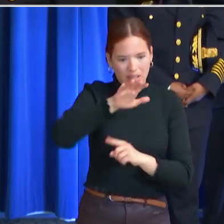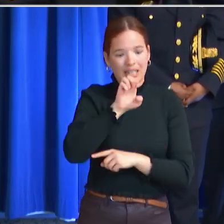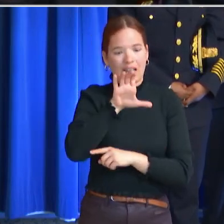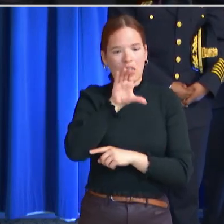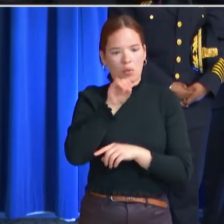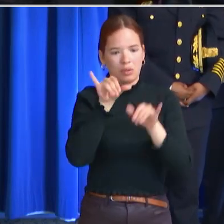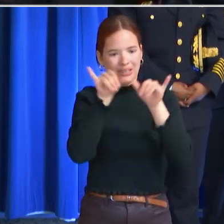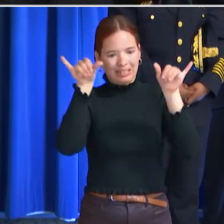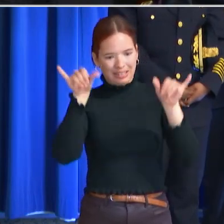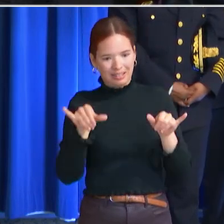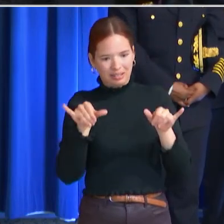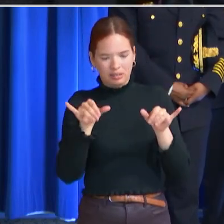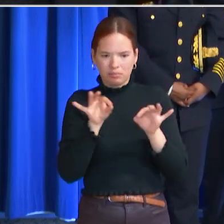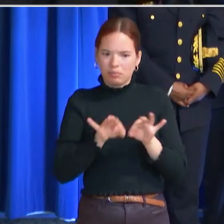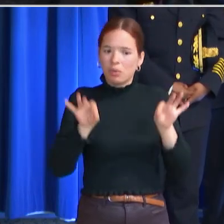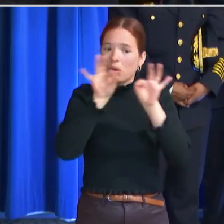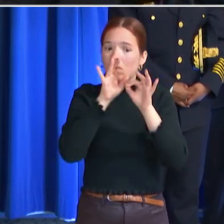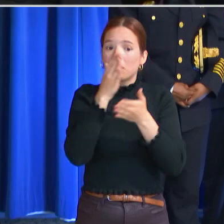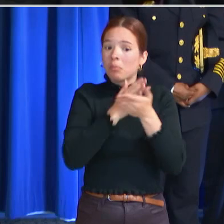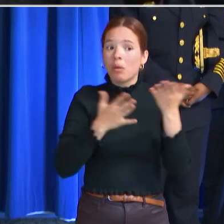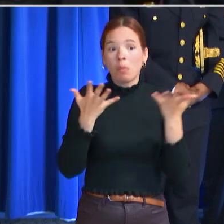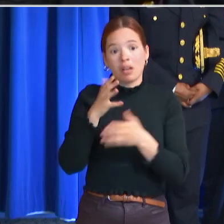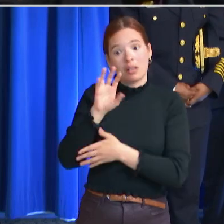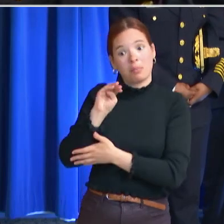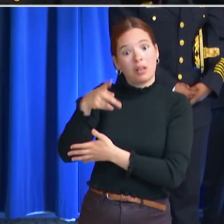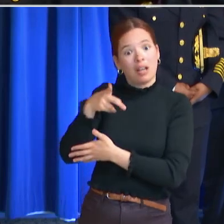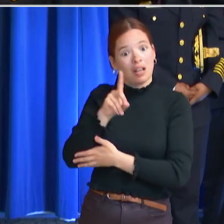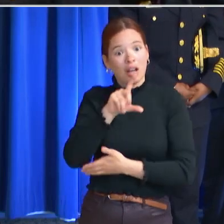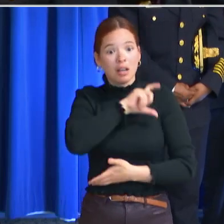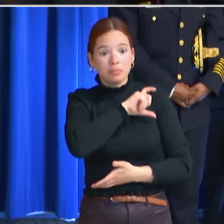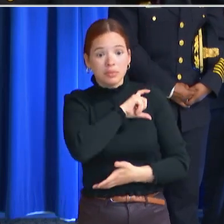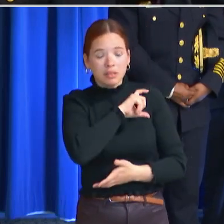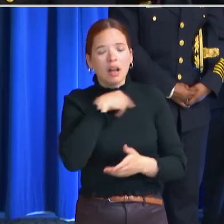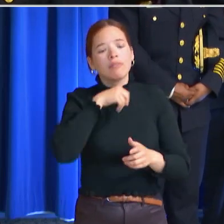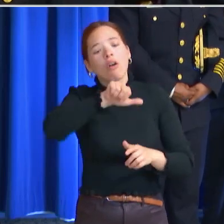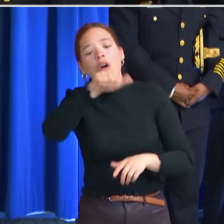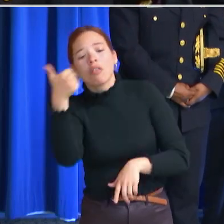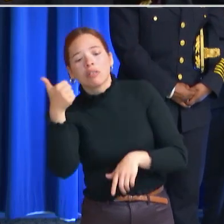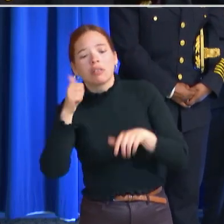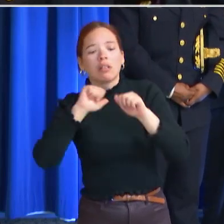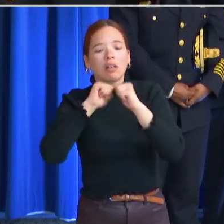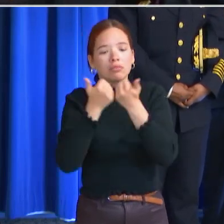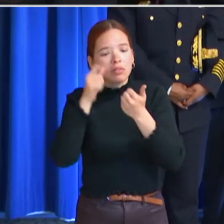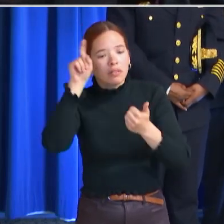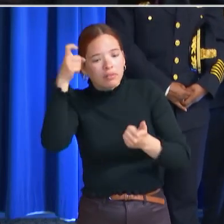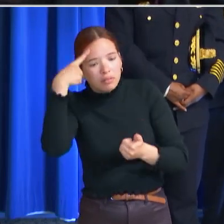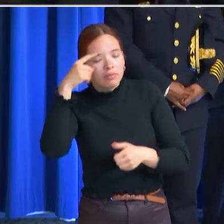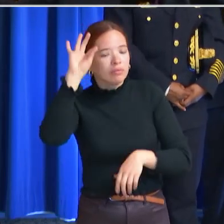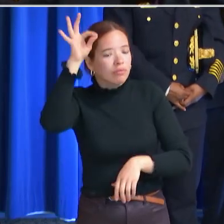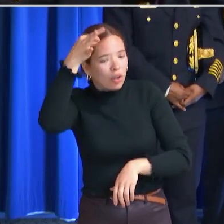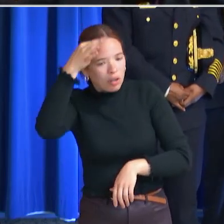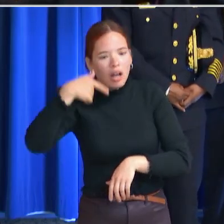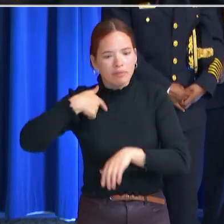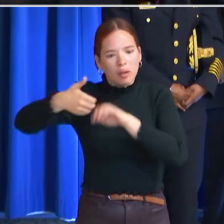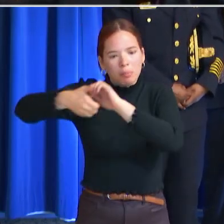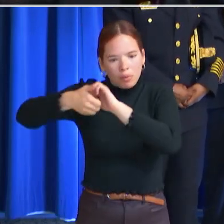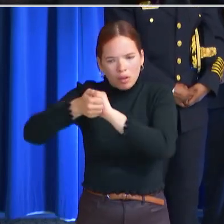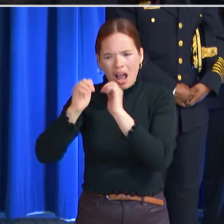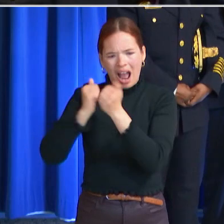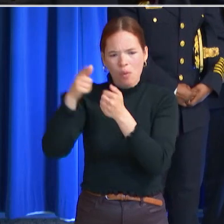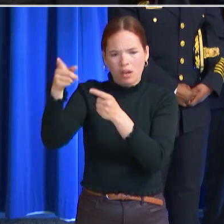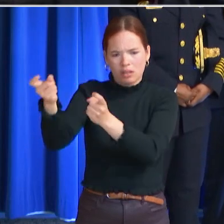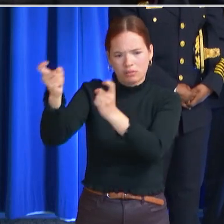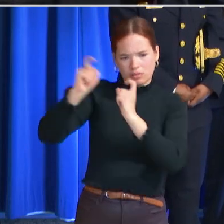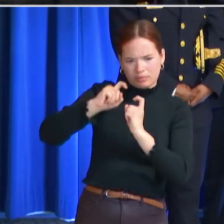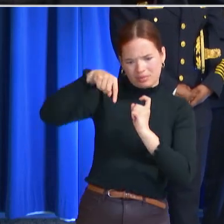the Metropolitan Police Department, but the other agencies of government, our federal partners, contribute to our safety as